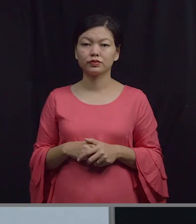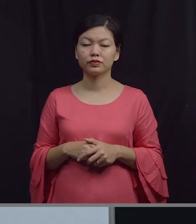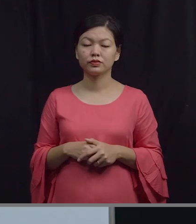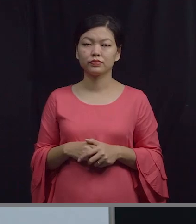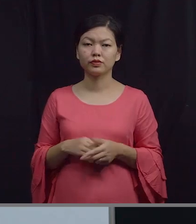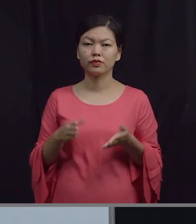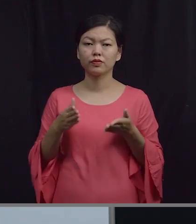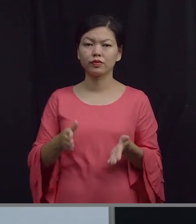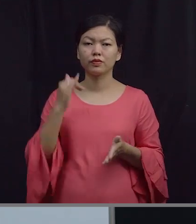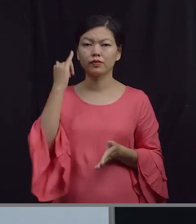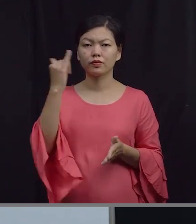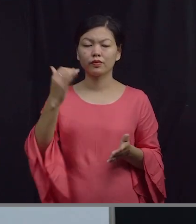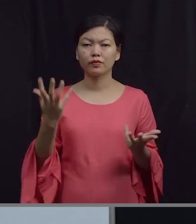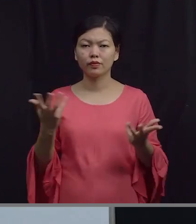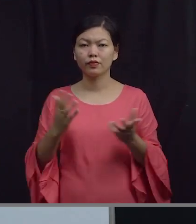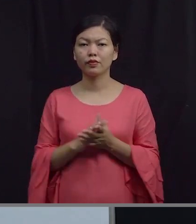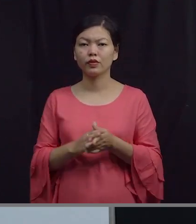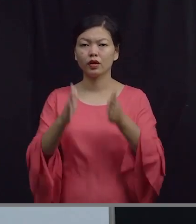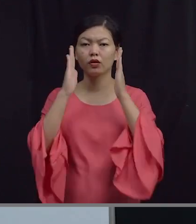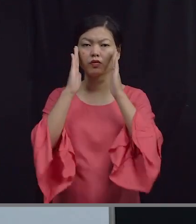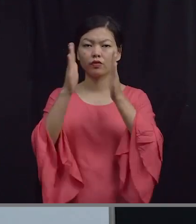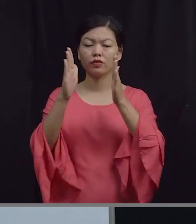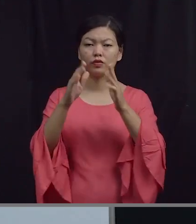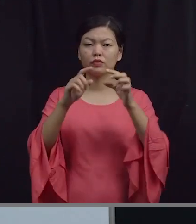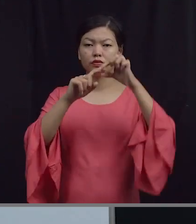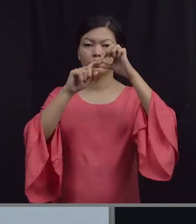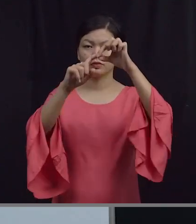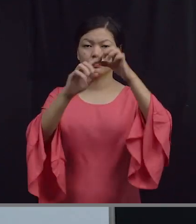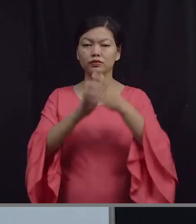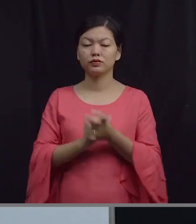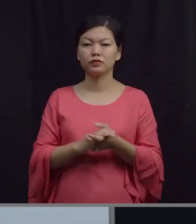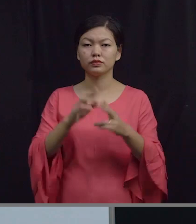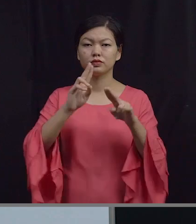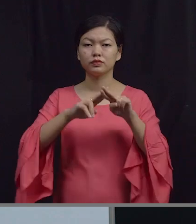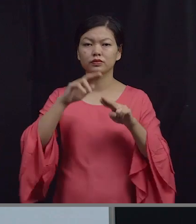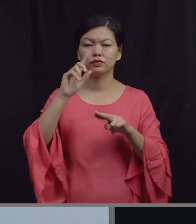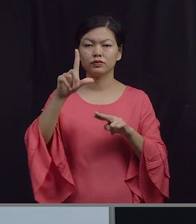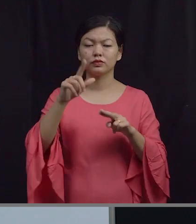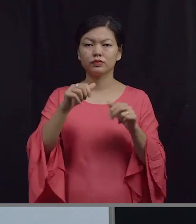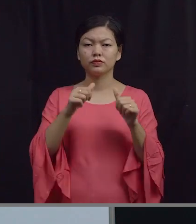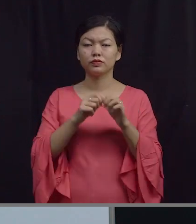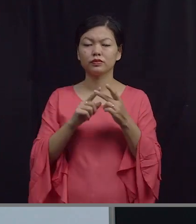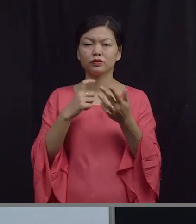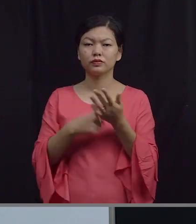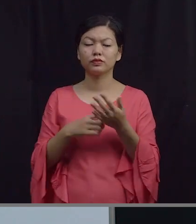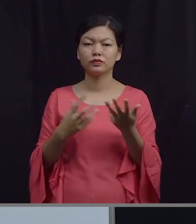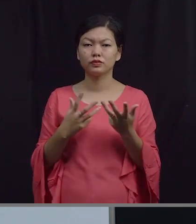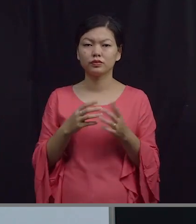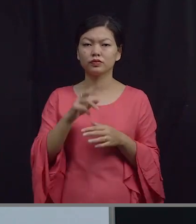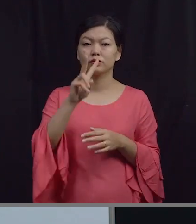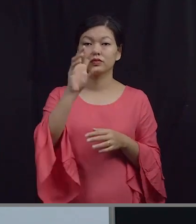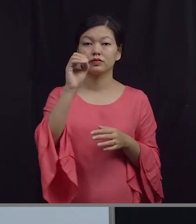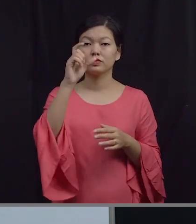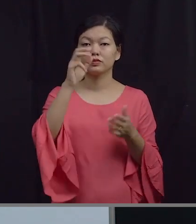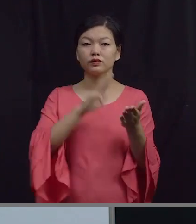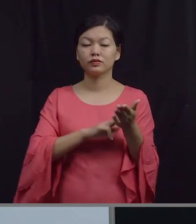you have to focus on the question, because see, focal length in air is how much? It is 20